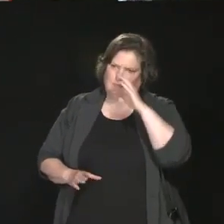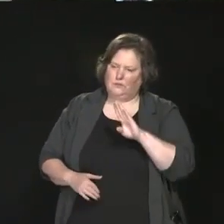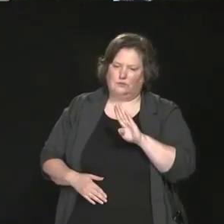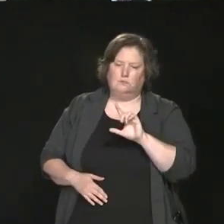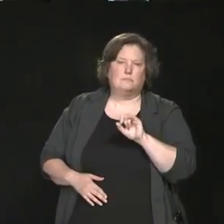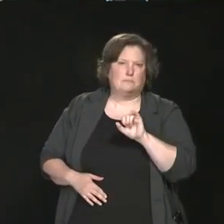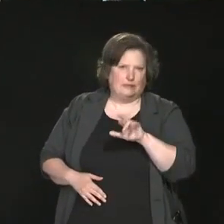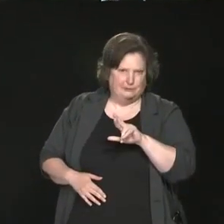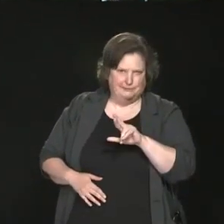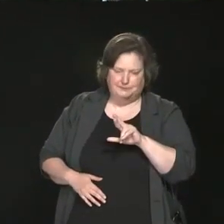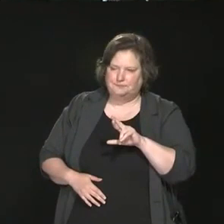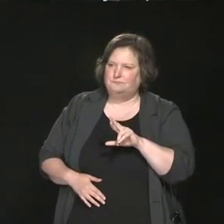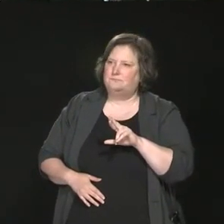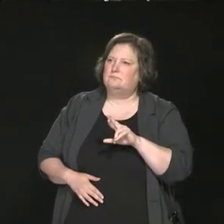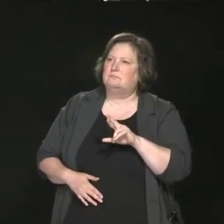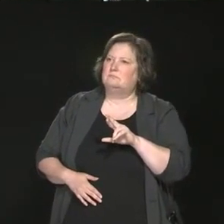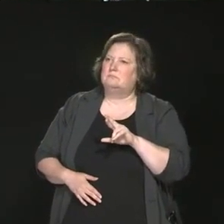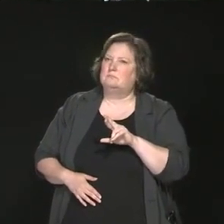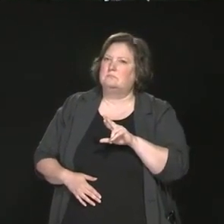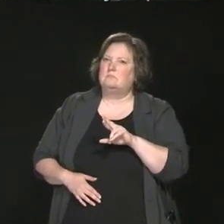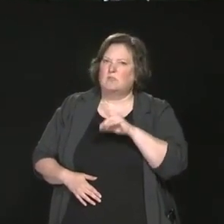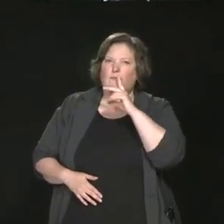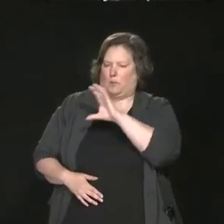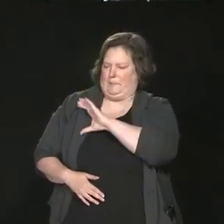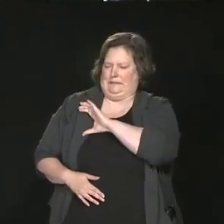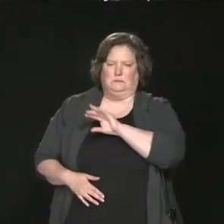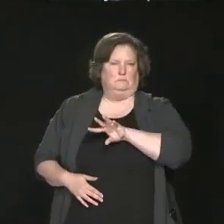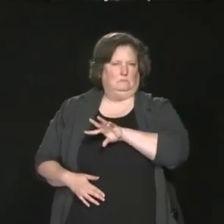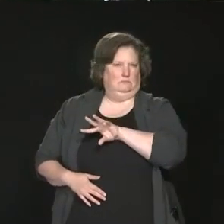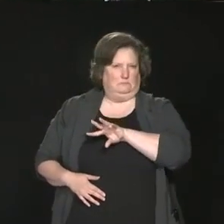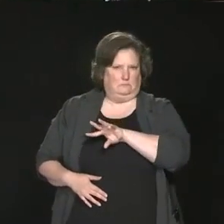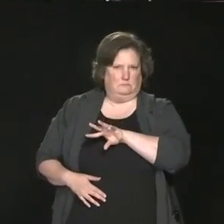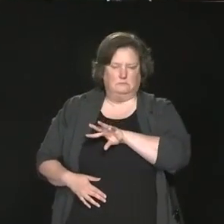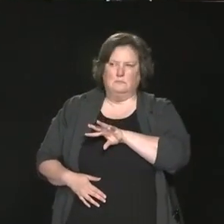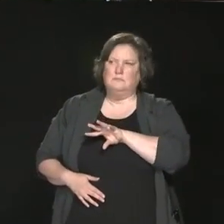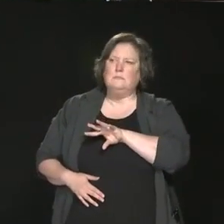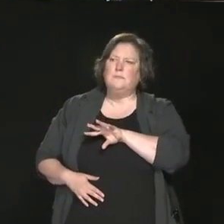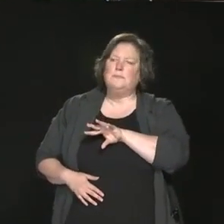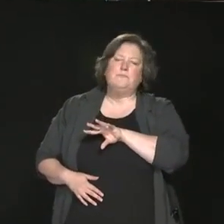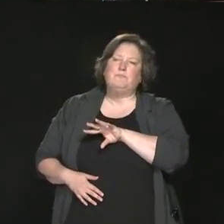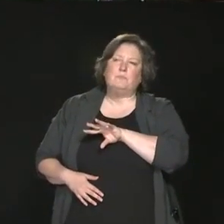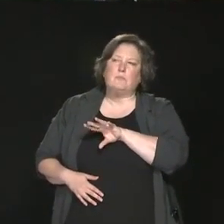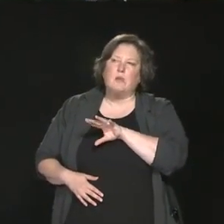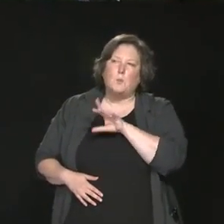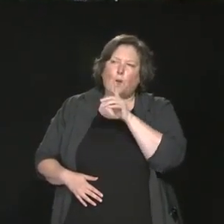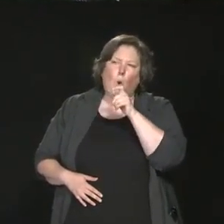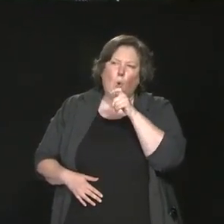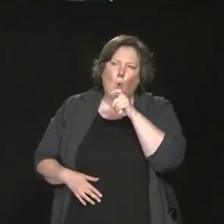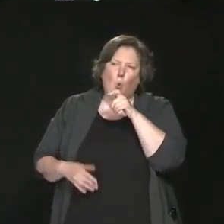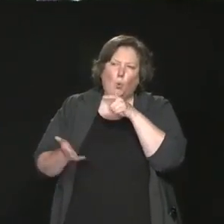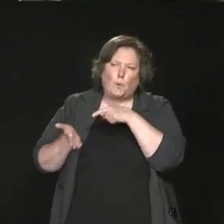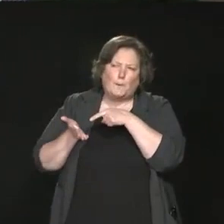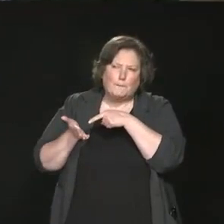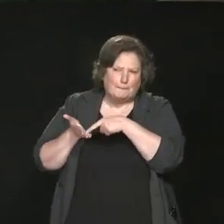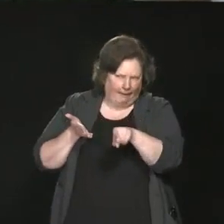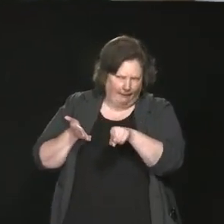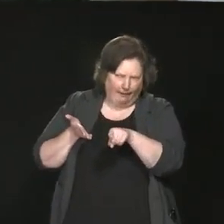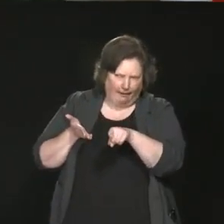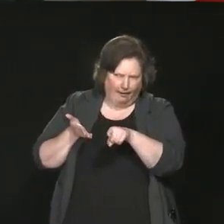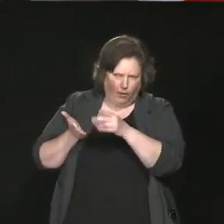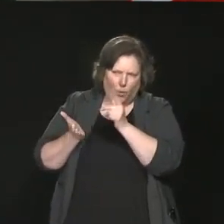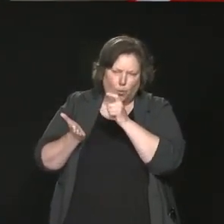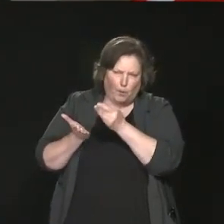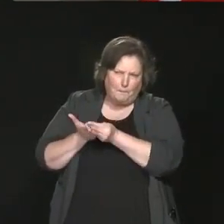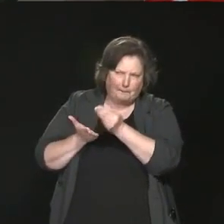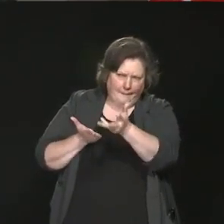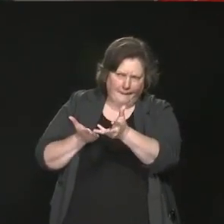body cameras. I'm wondering if you can be very specific about who is going to pay for these body cameras. Where is this money going to come from? How much are we talking